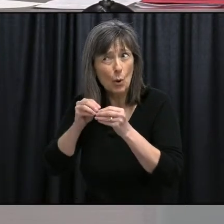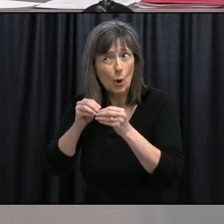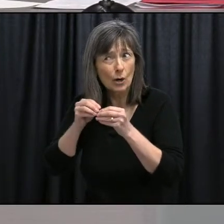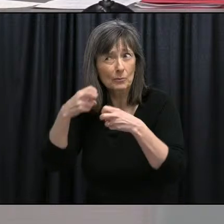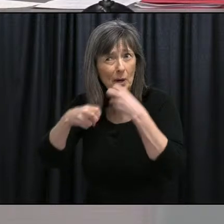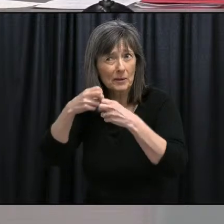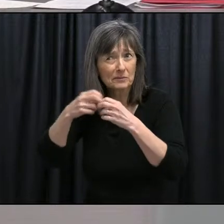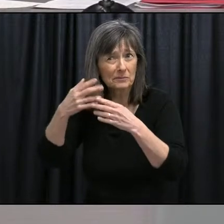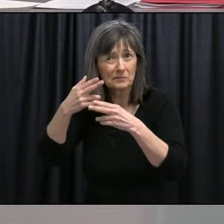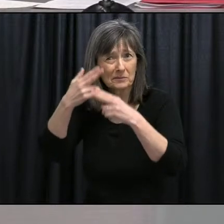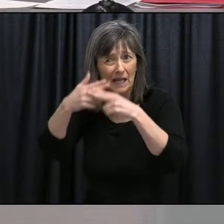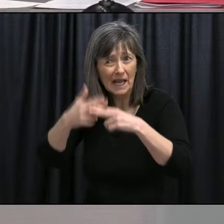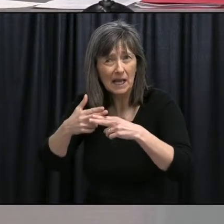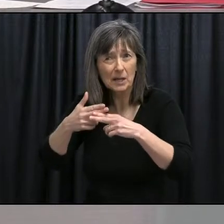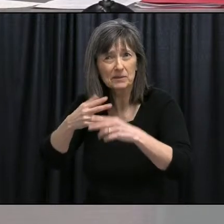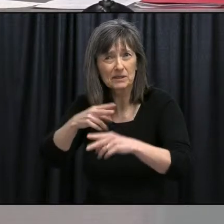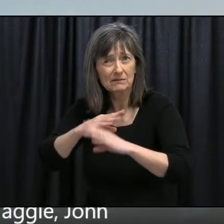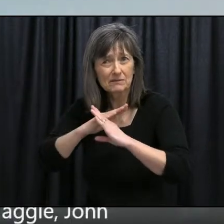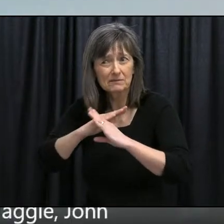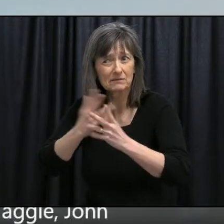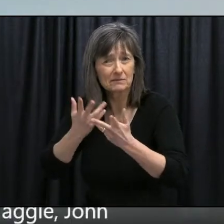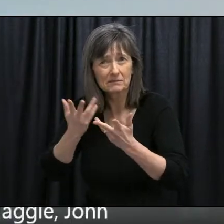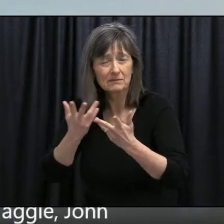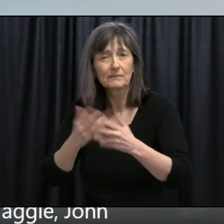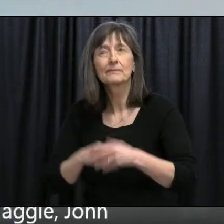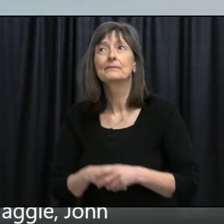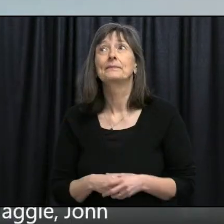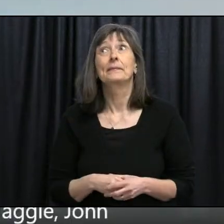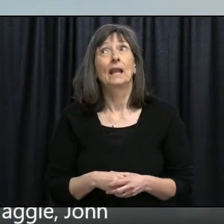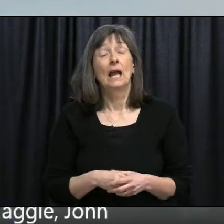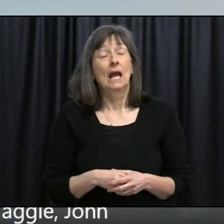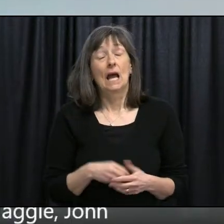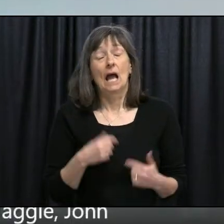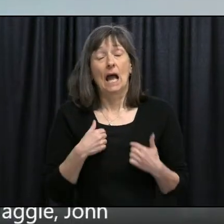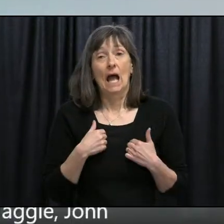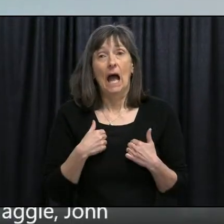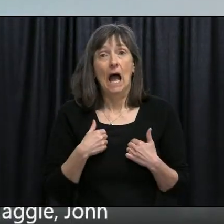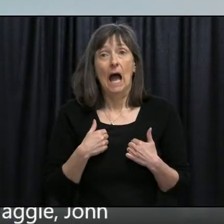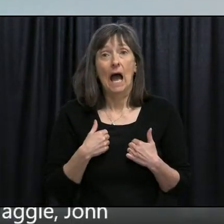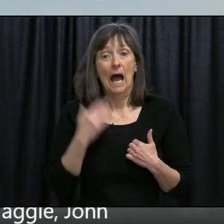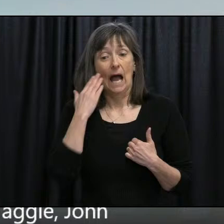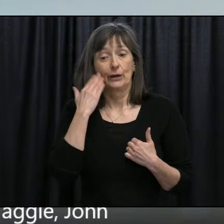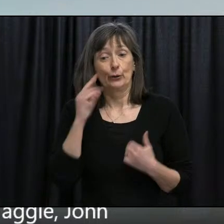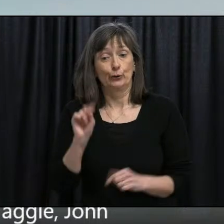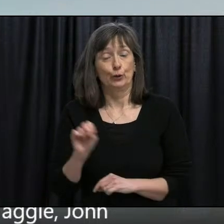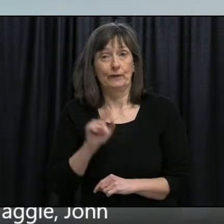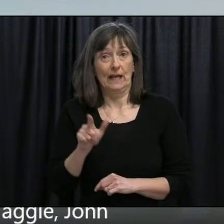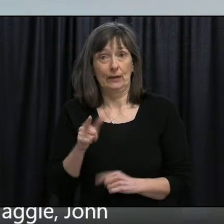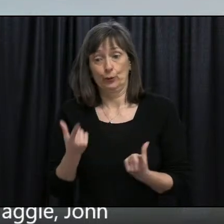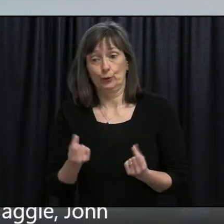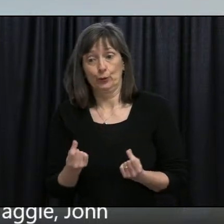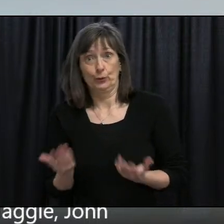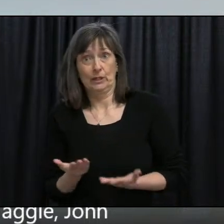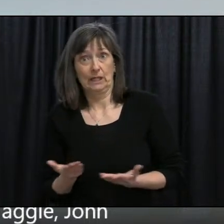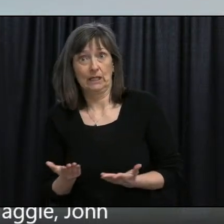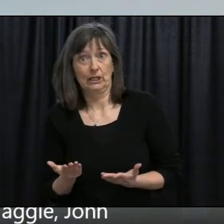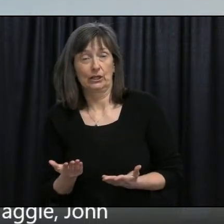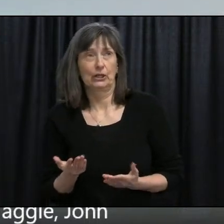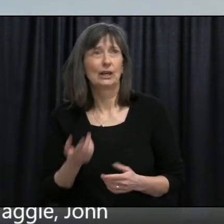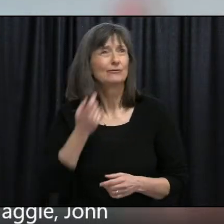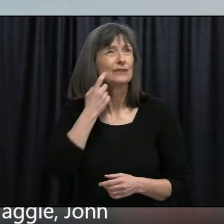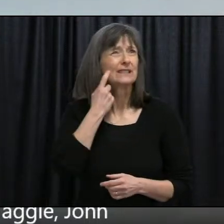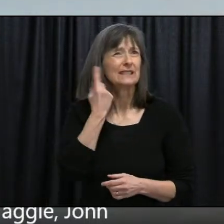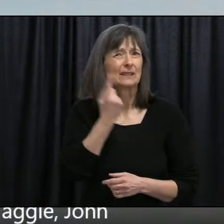Peter, I think all I can do is speak for Newfoundland and Labrador. Somebody referenced earlier on that 10%